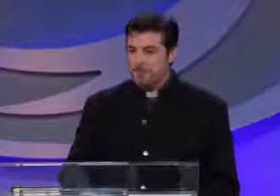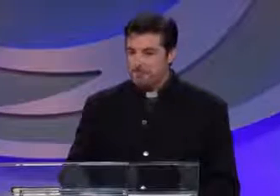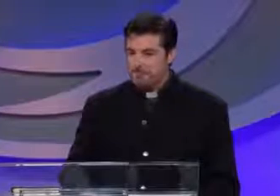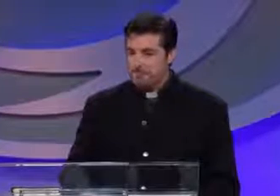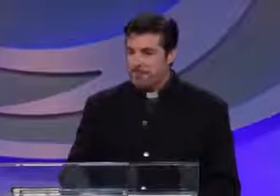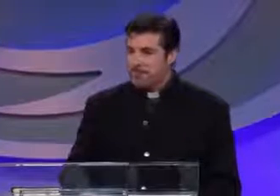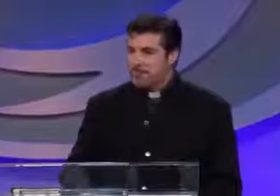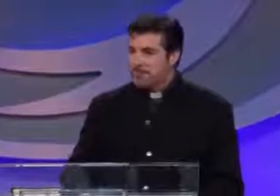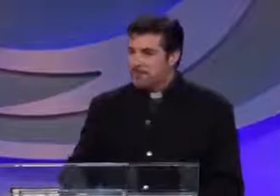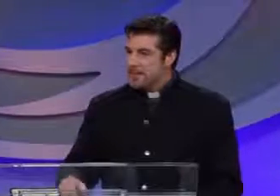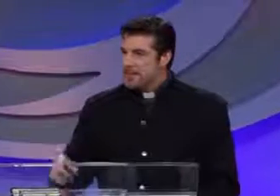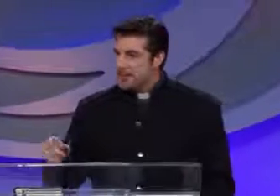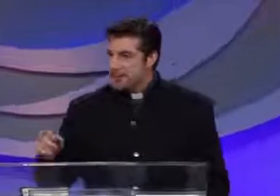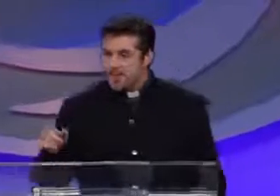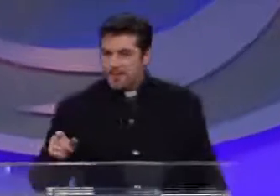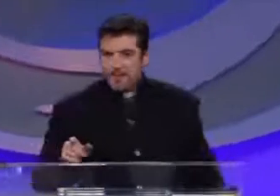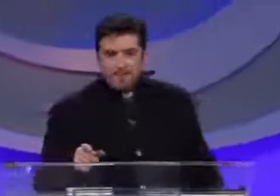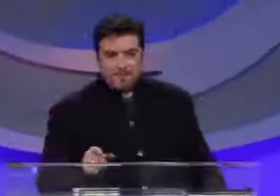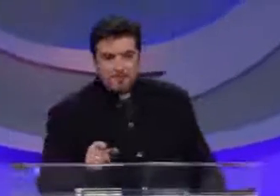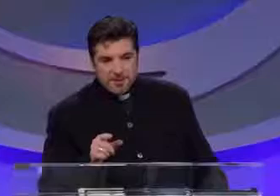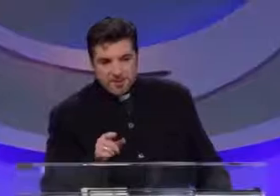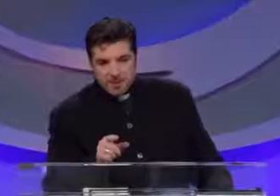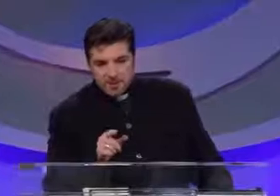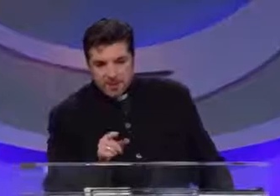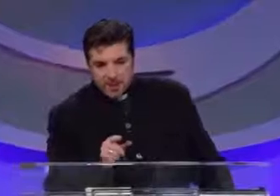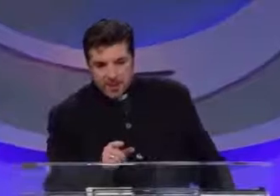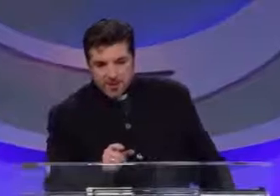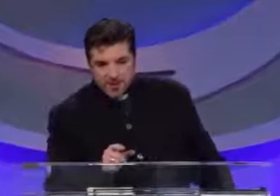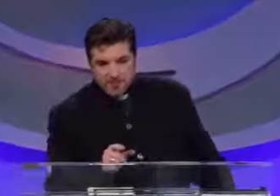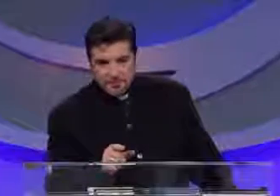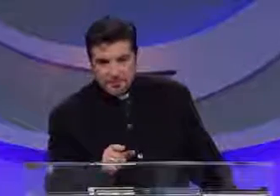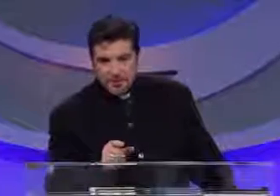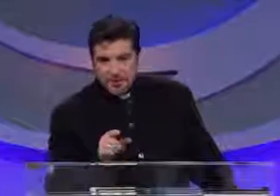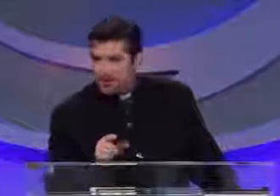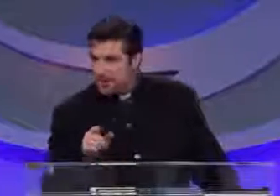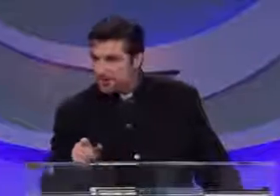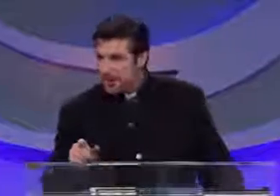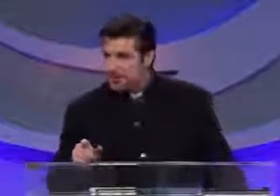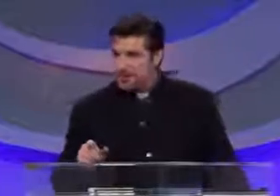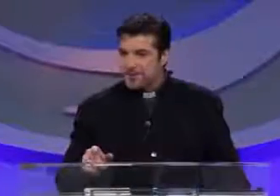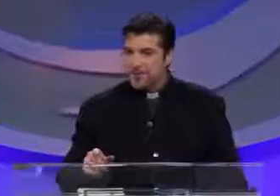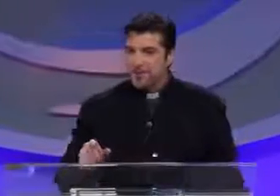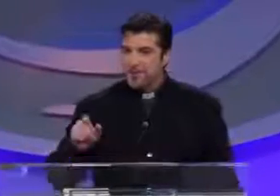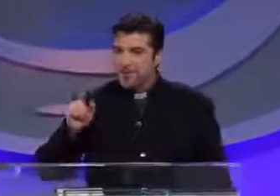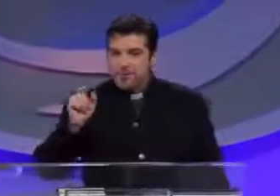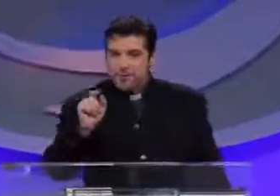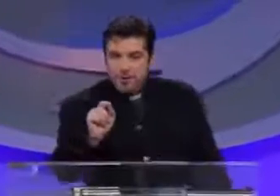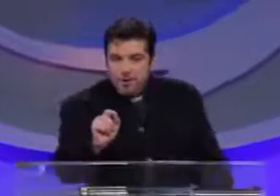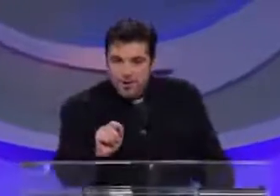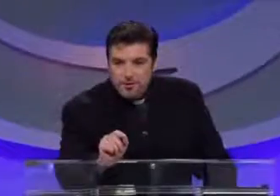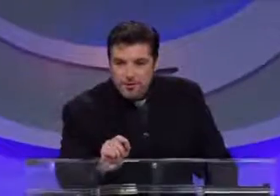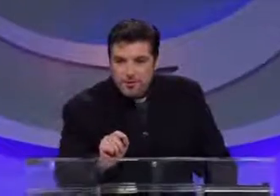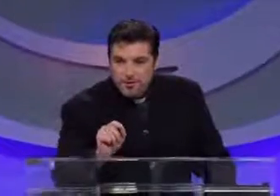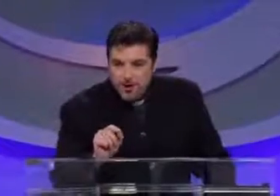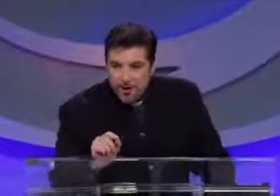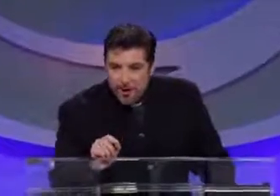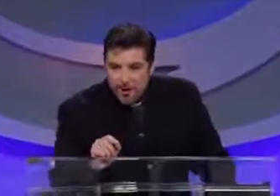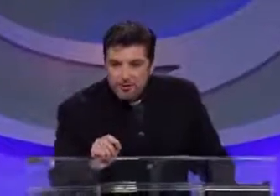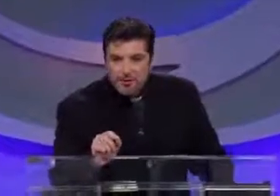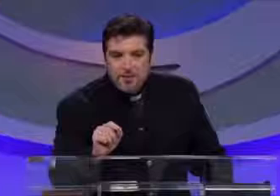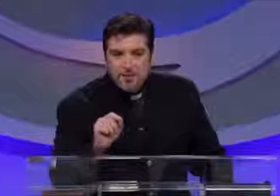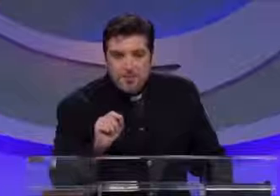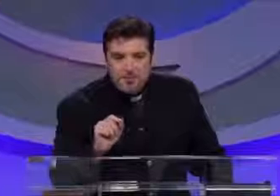Let me explain. If you look carefully, the spirit of Elijah was on John the Baptist to turn